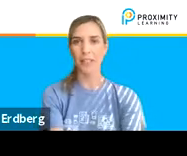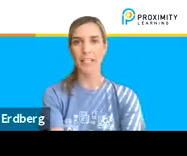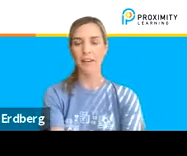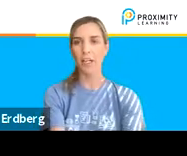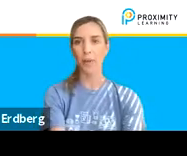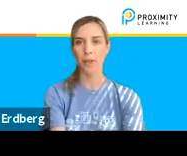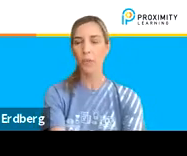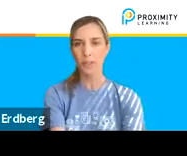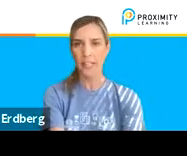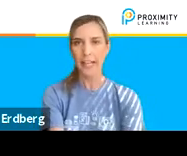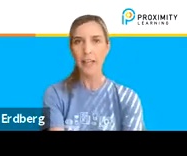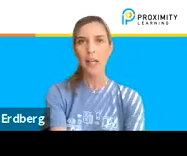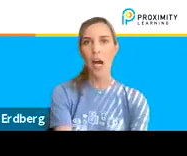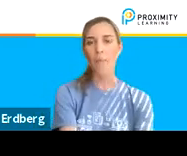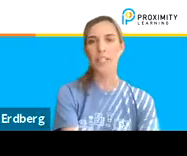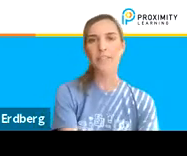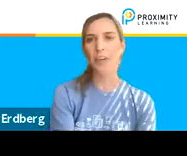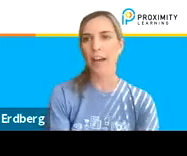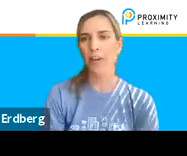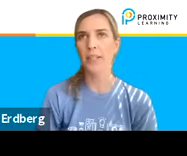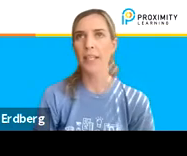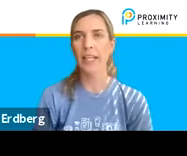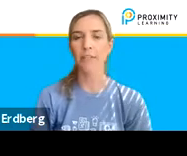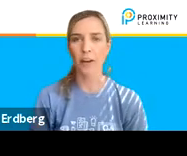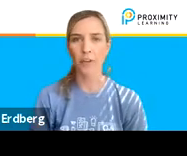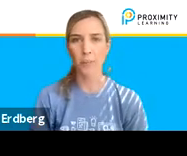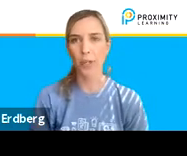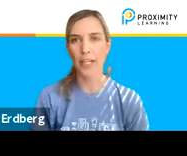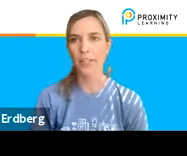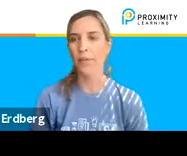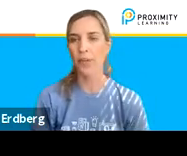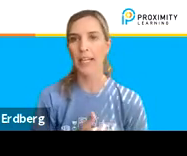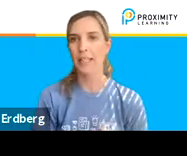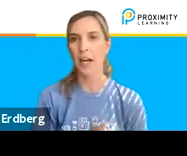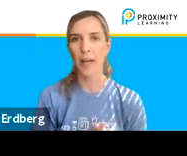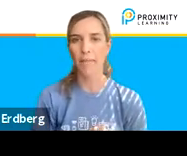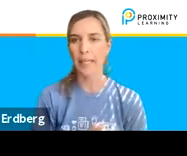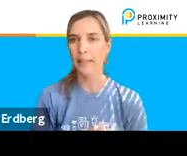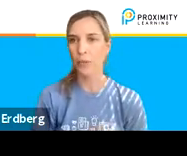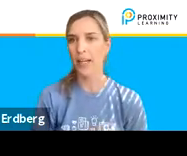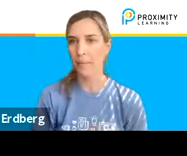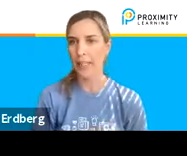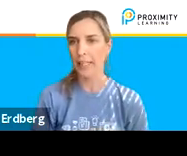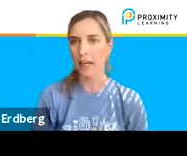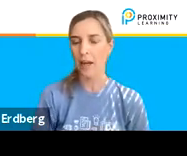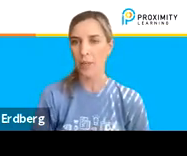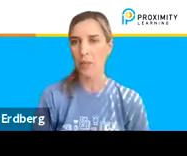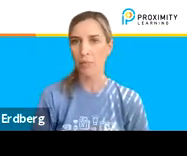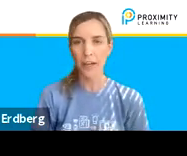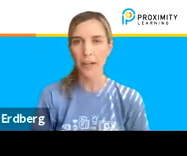build and develop our tool set. And just for everyone's kind of reference point, I know some of you guys have been with the